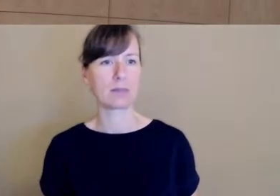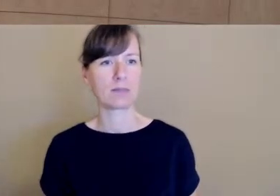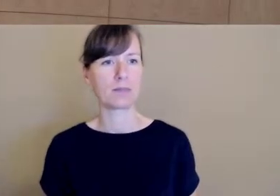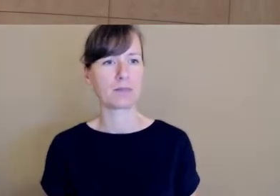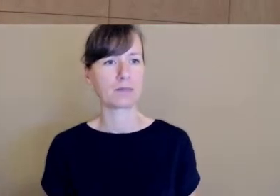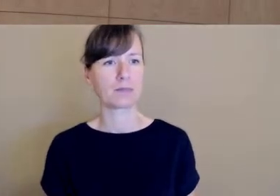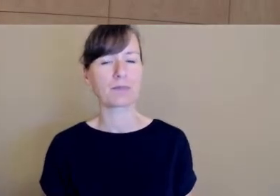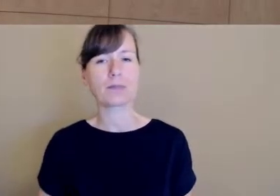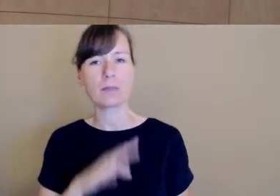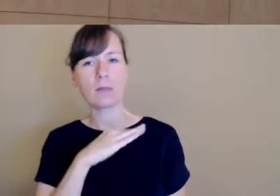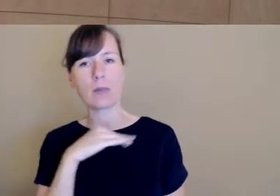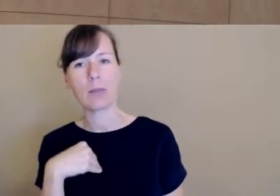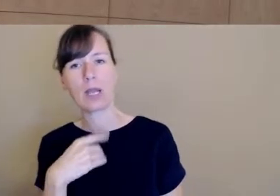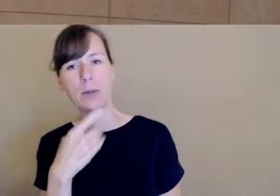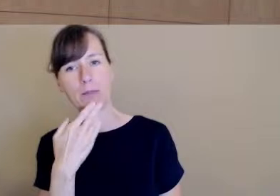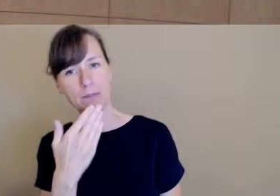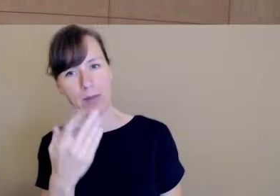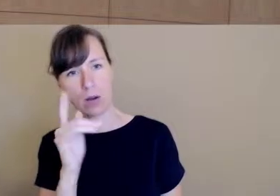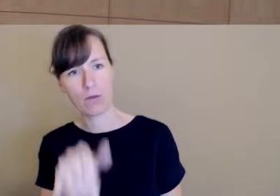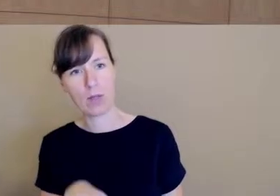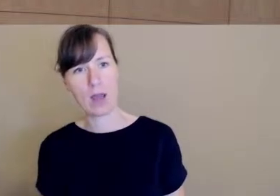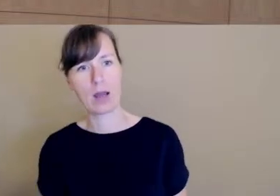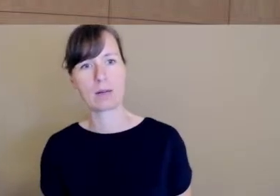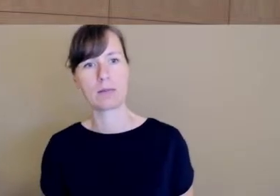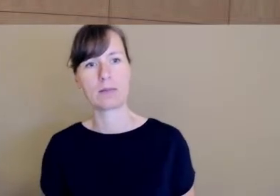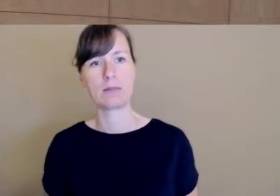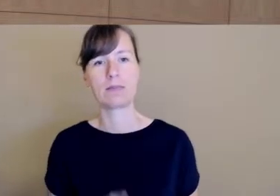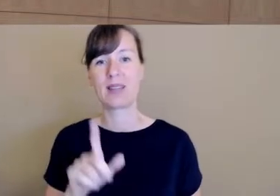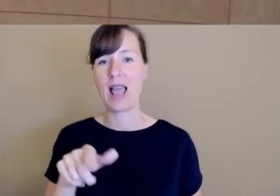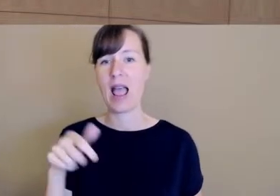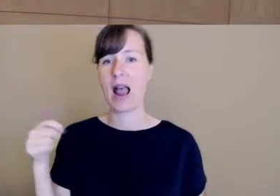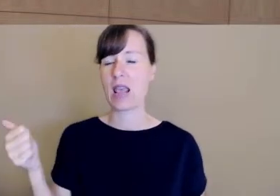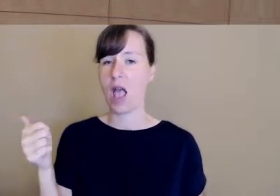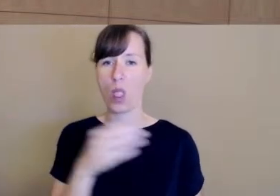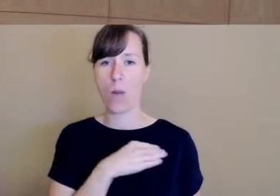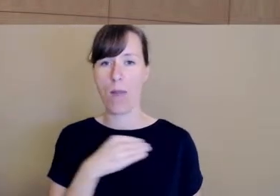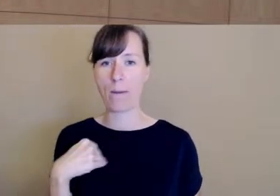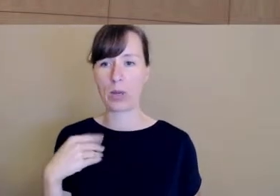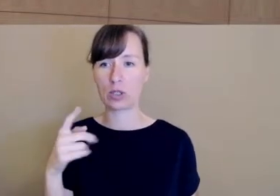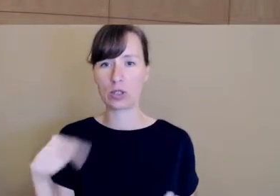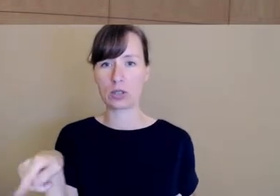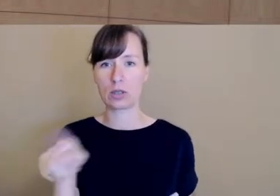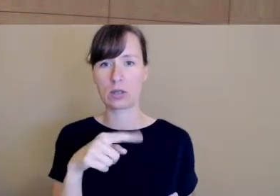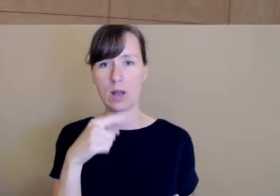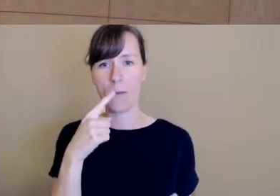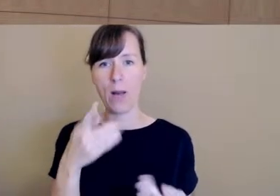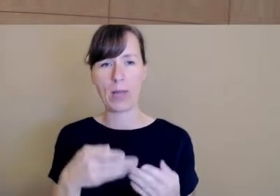Thank you for that. Are there any other members of the public?